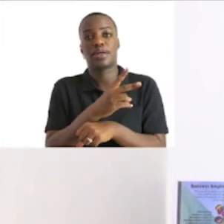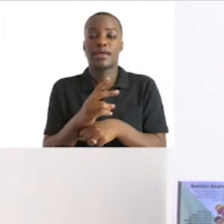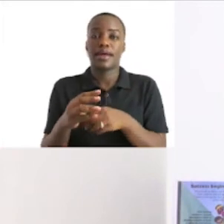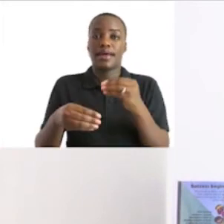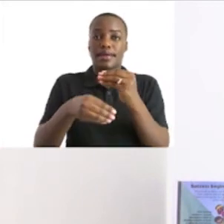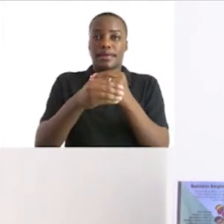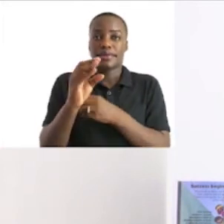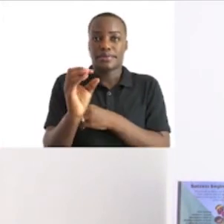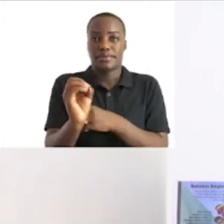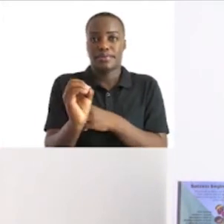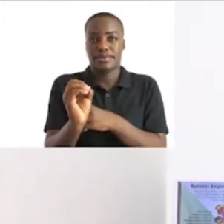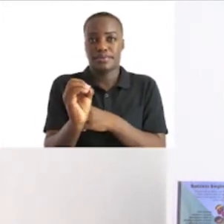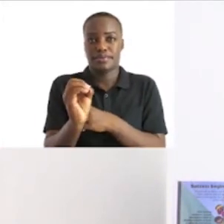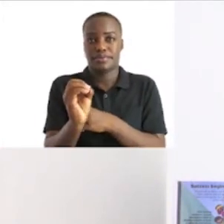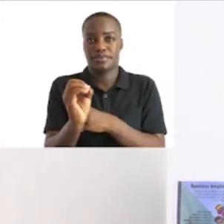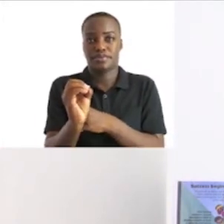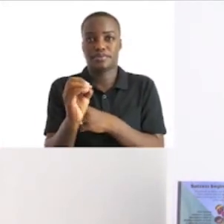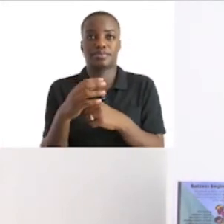and add a 0 to our 2.